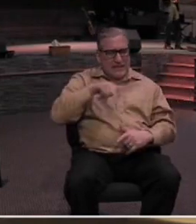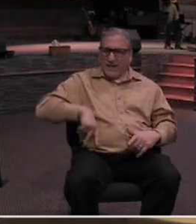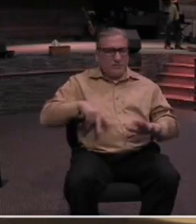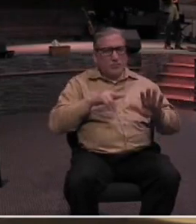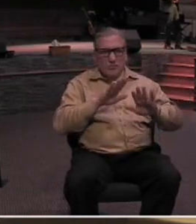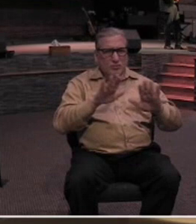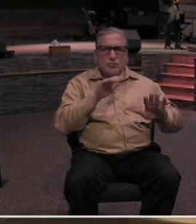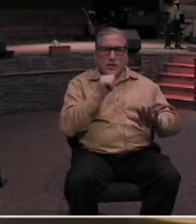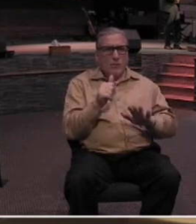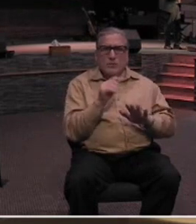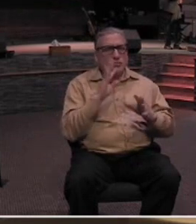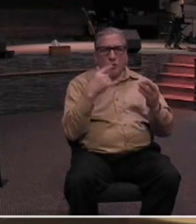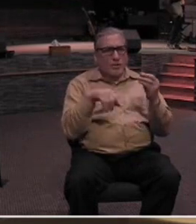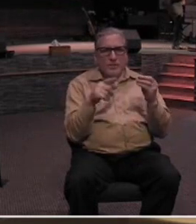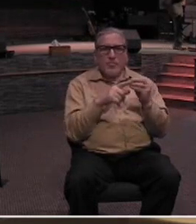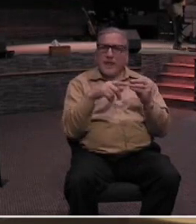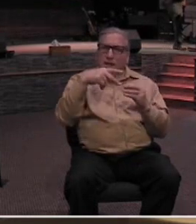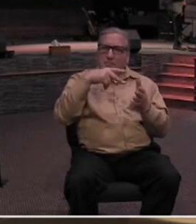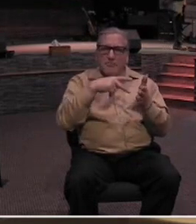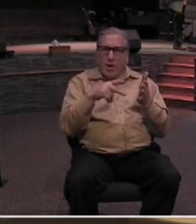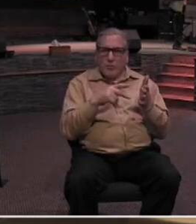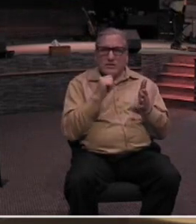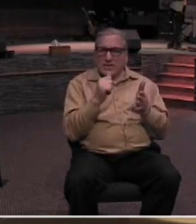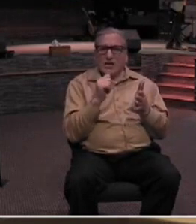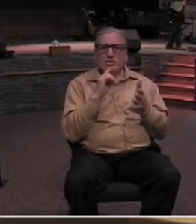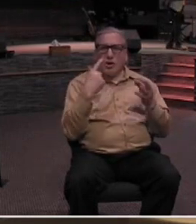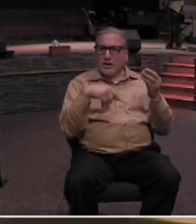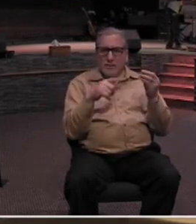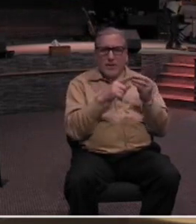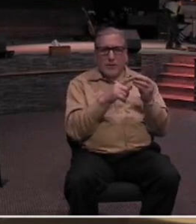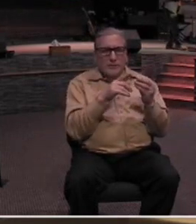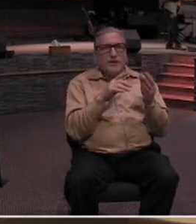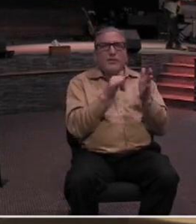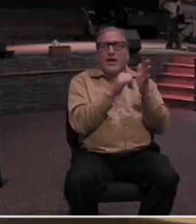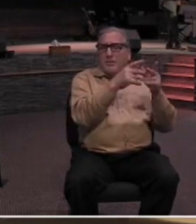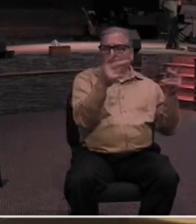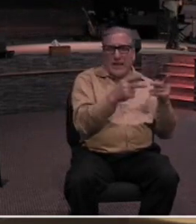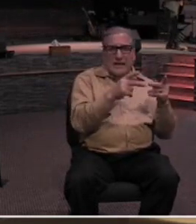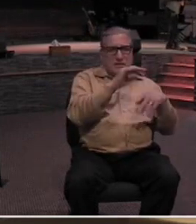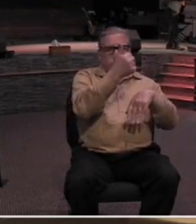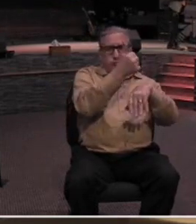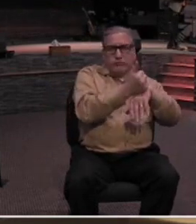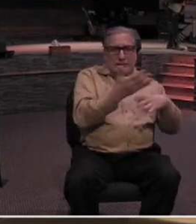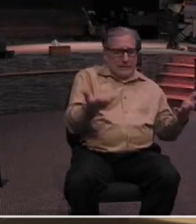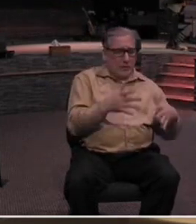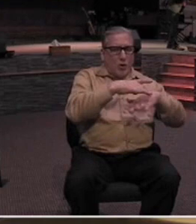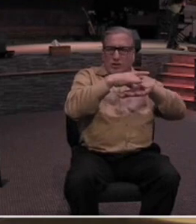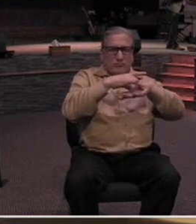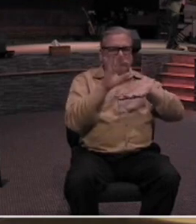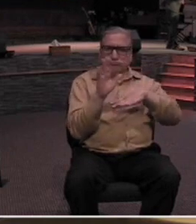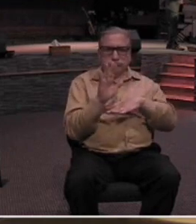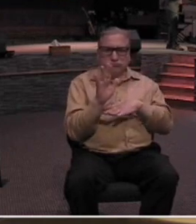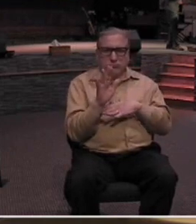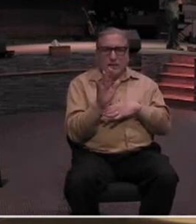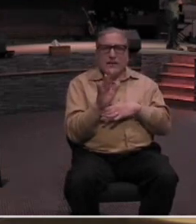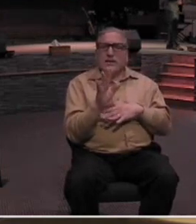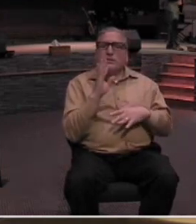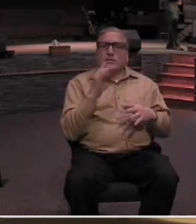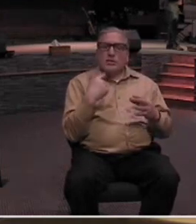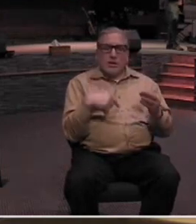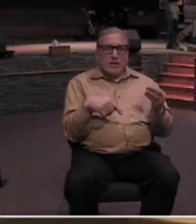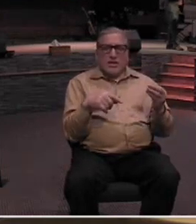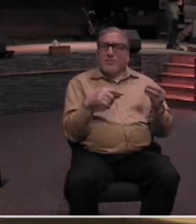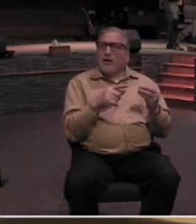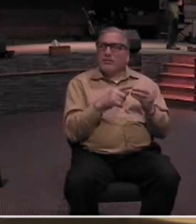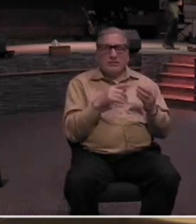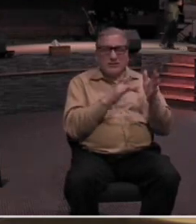he was talking about. Paul wasn't referring to a place located here on earth. He wasn't talking about that place where Jesus